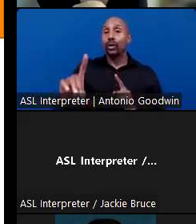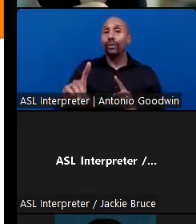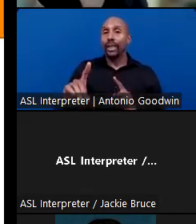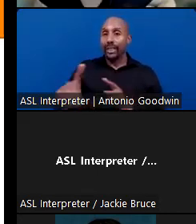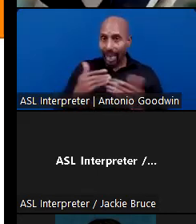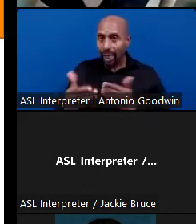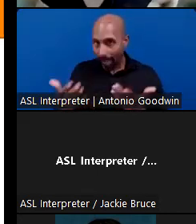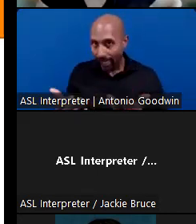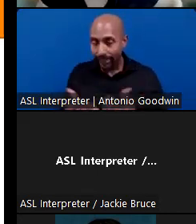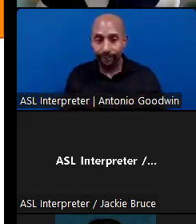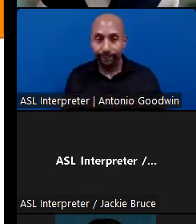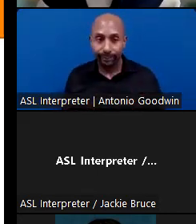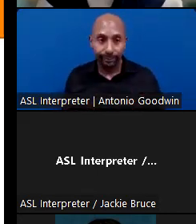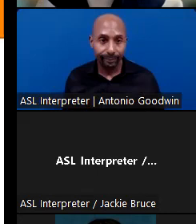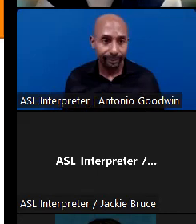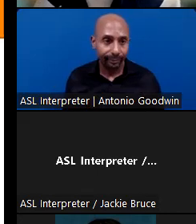prevents